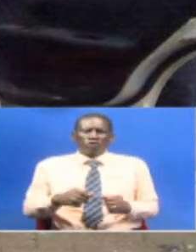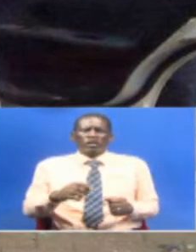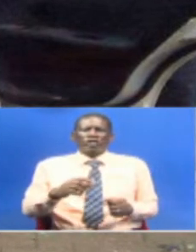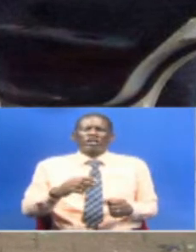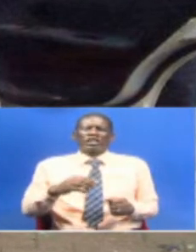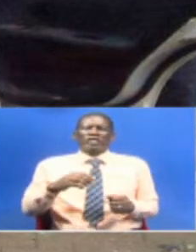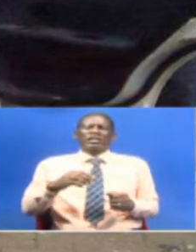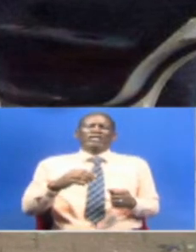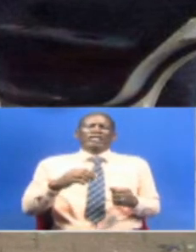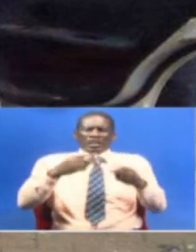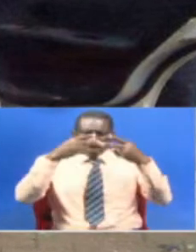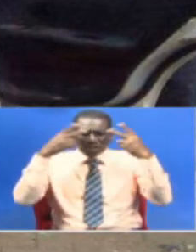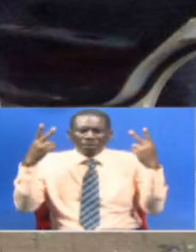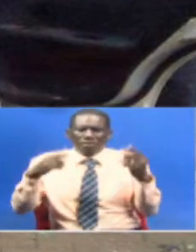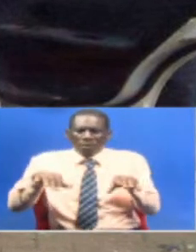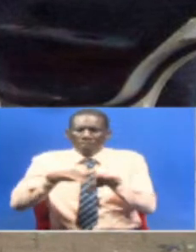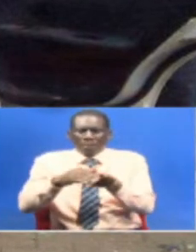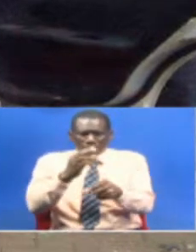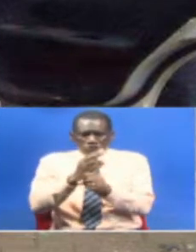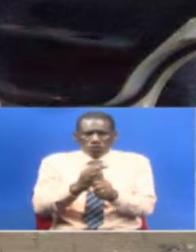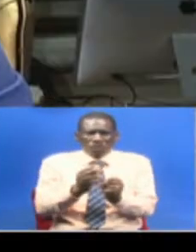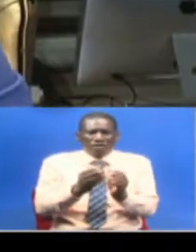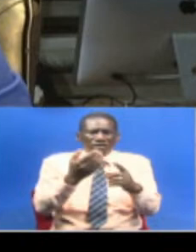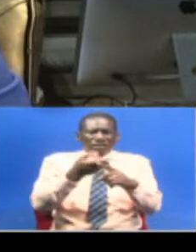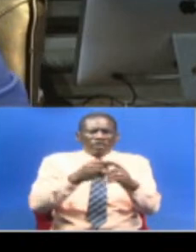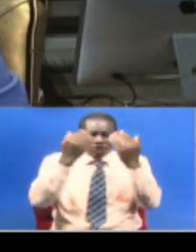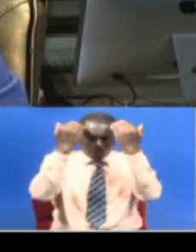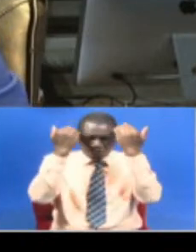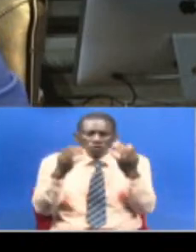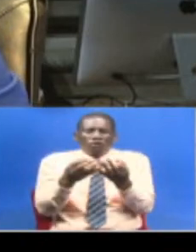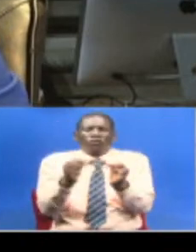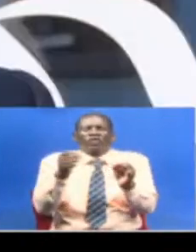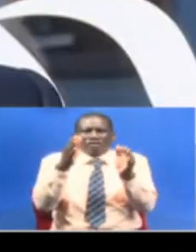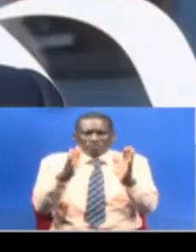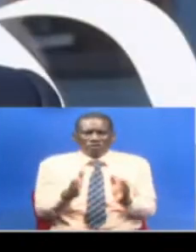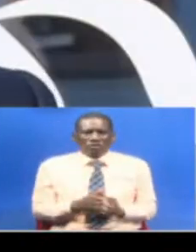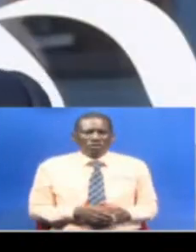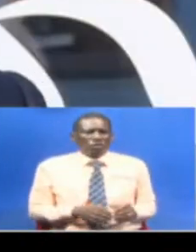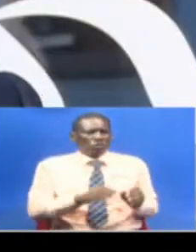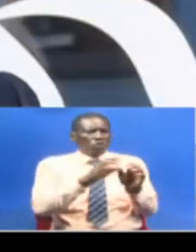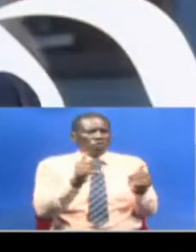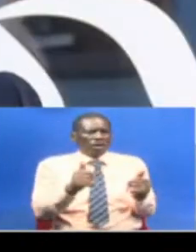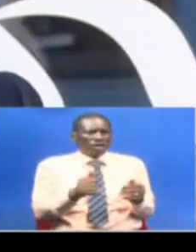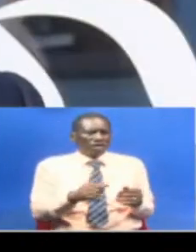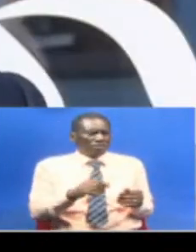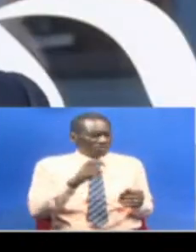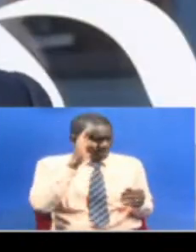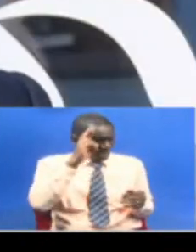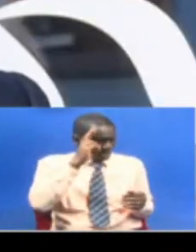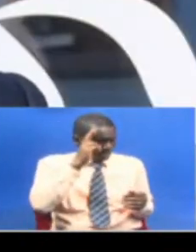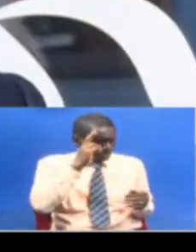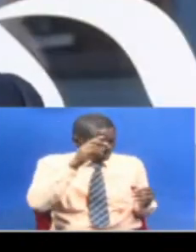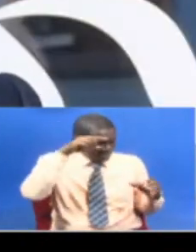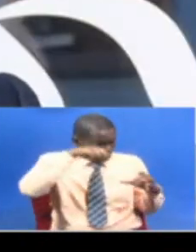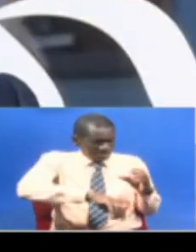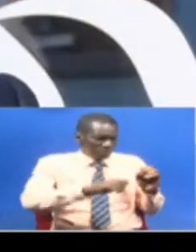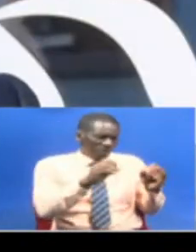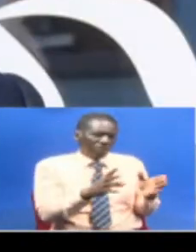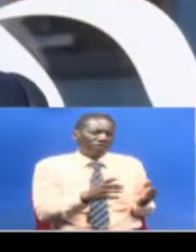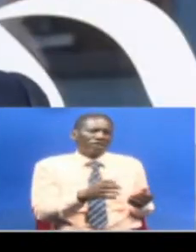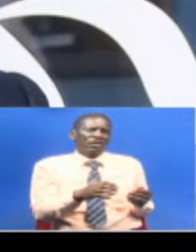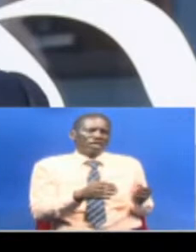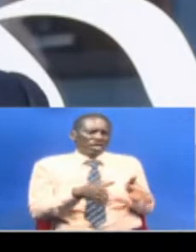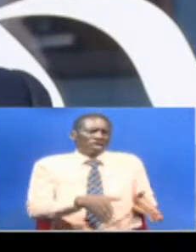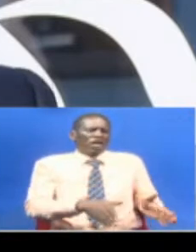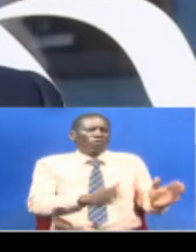used, but then yet again, the court acquitted him. Well, I may not remember the details as such in terms